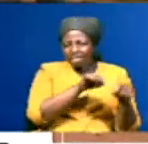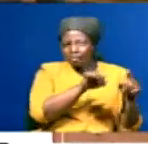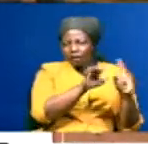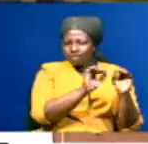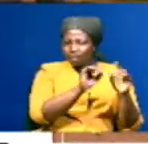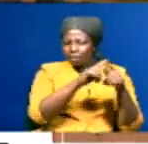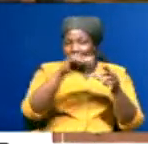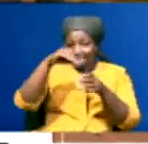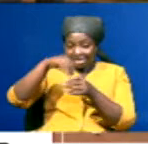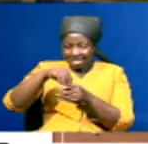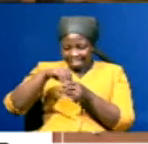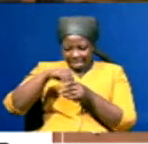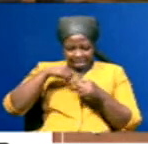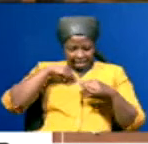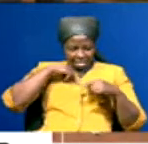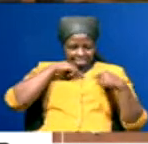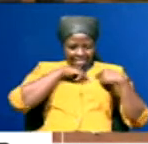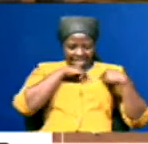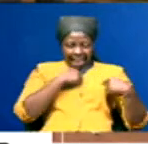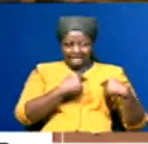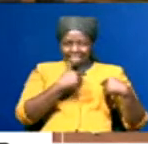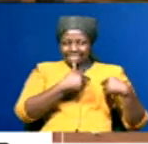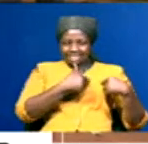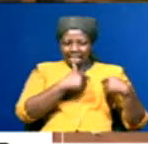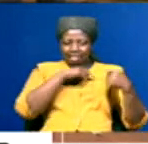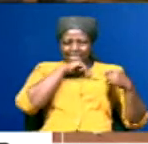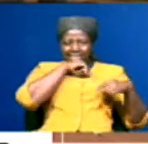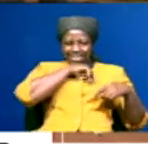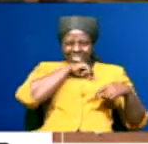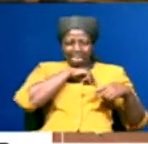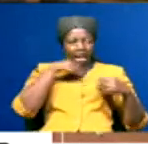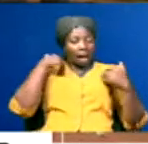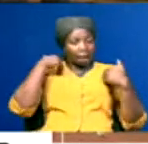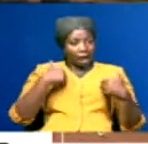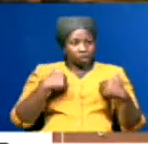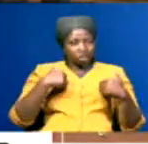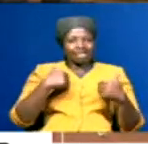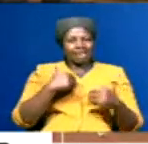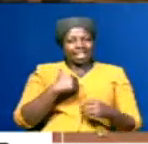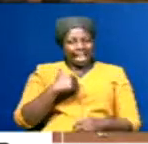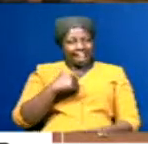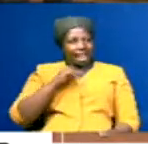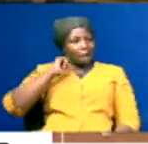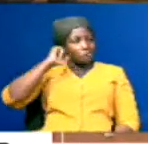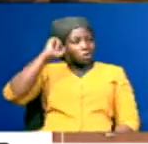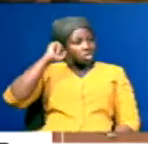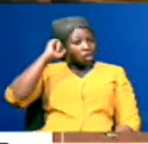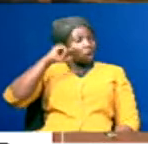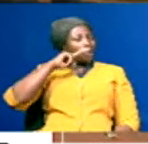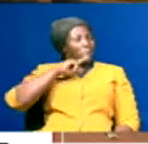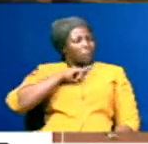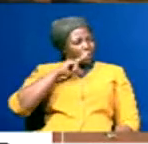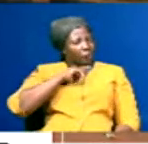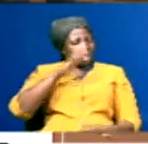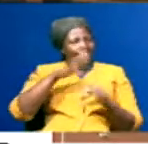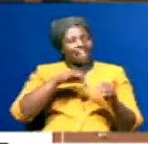inside me, I was political worse than some people they